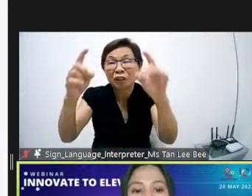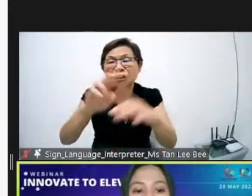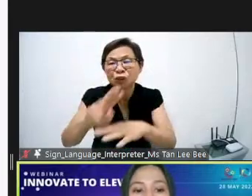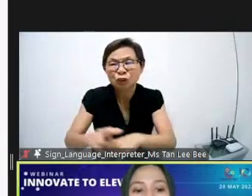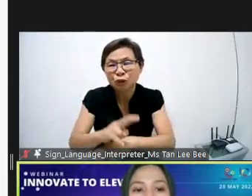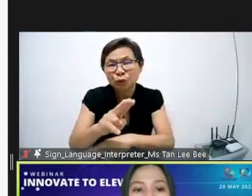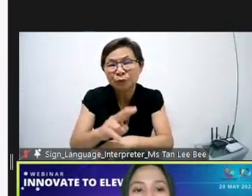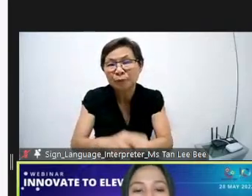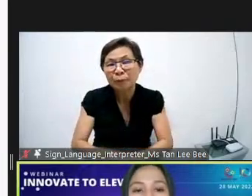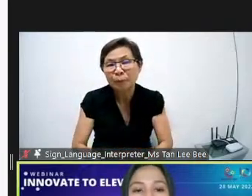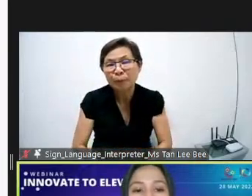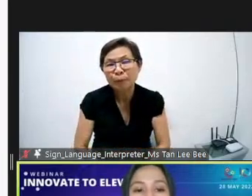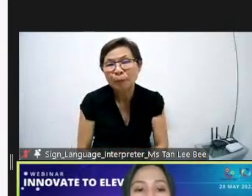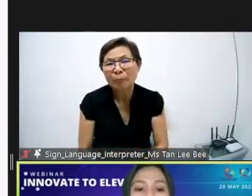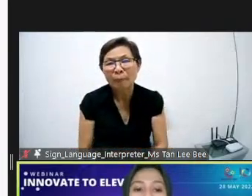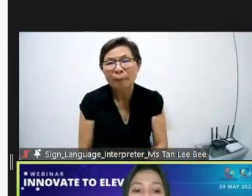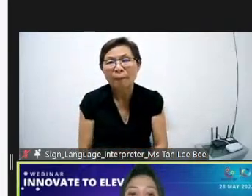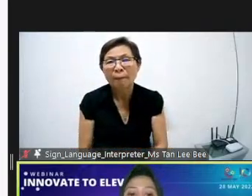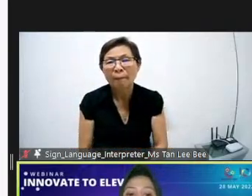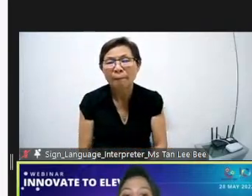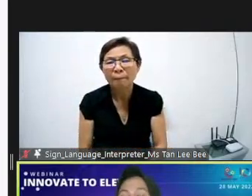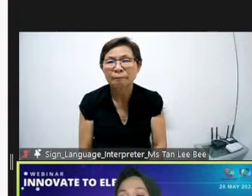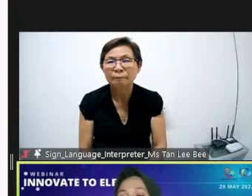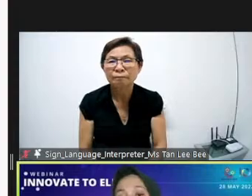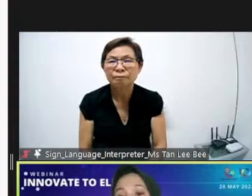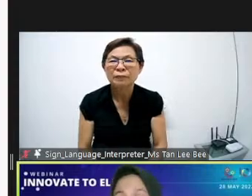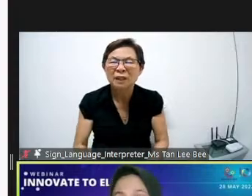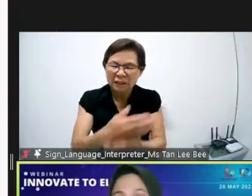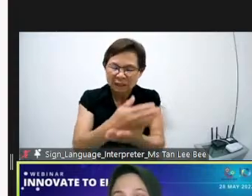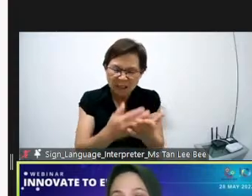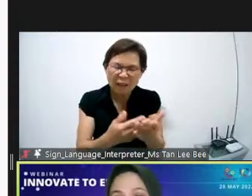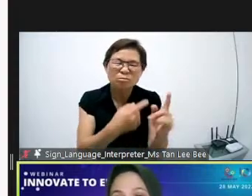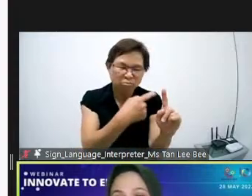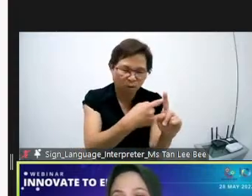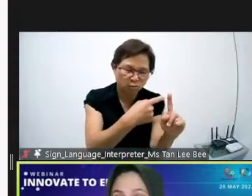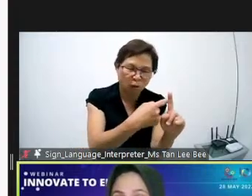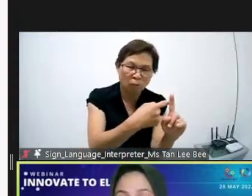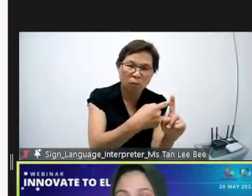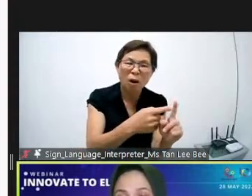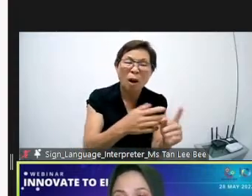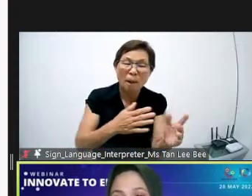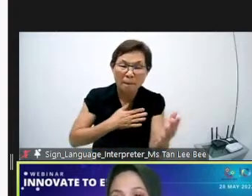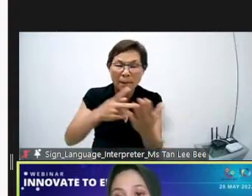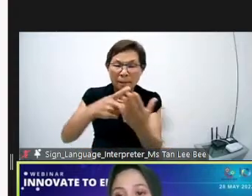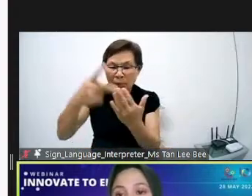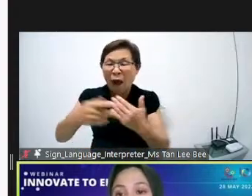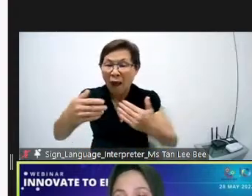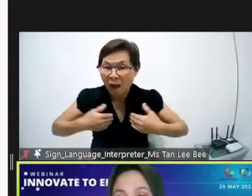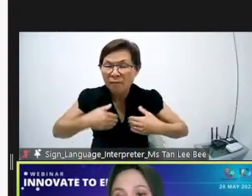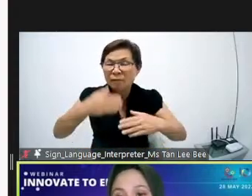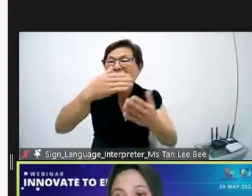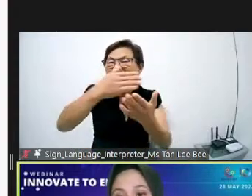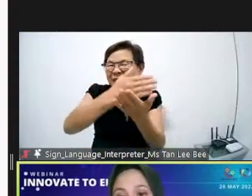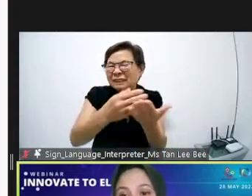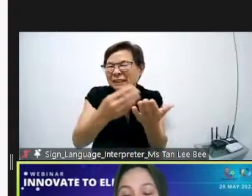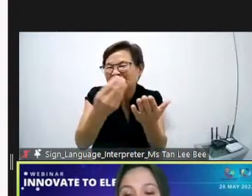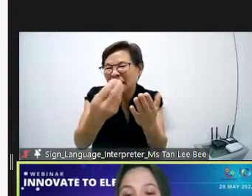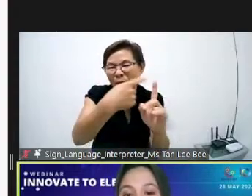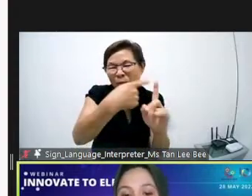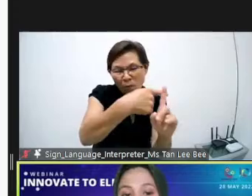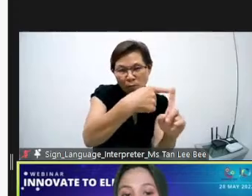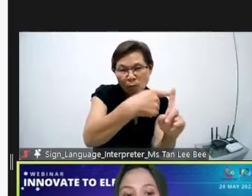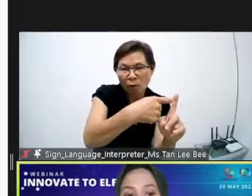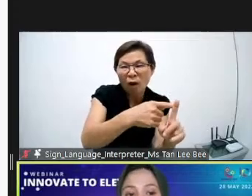And then there are some positive impact of my project when I develop